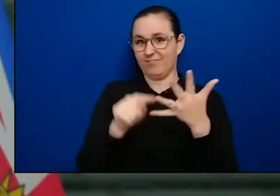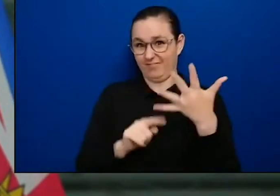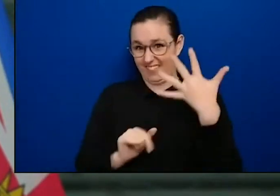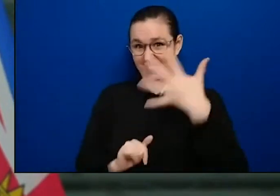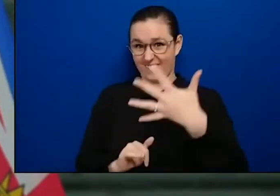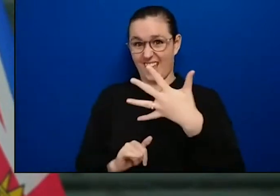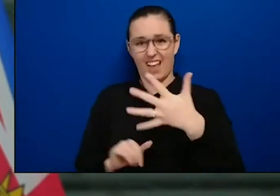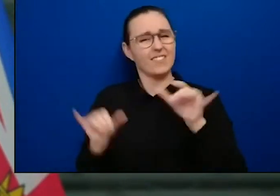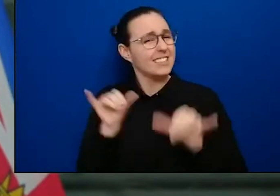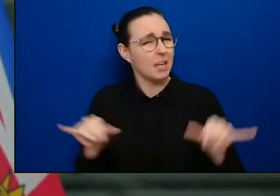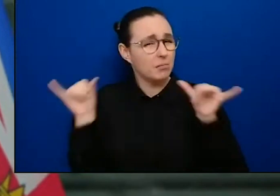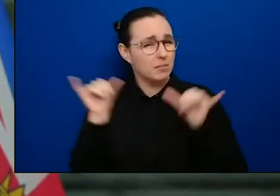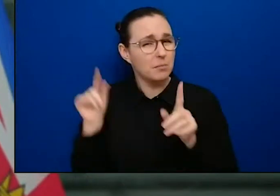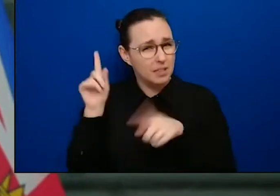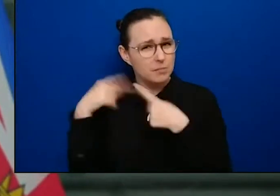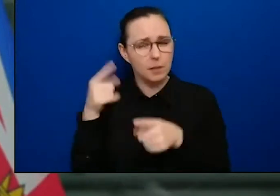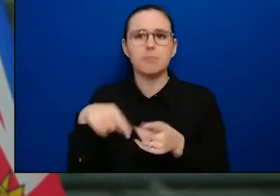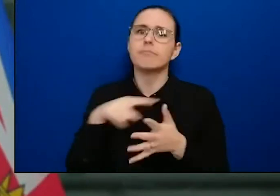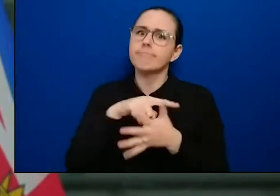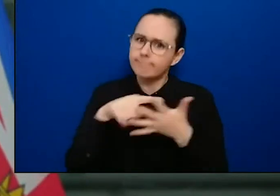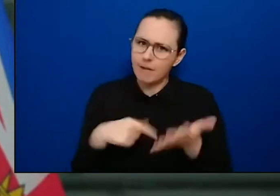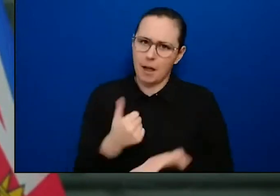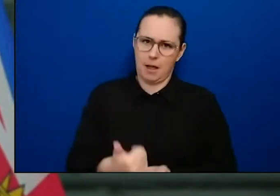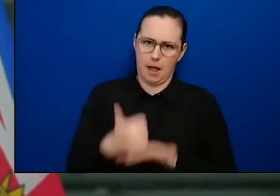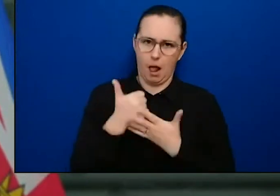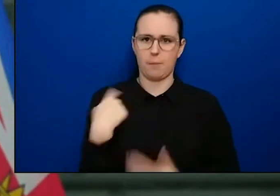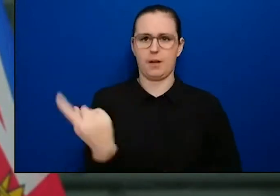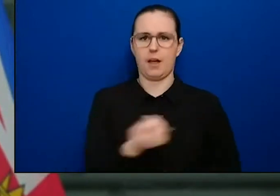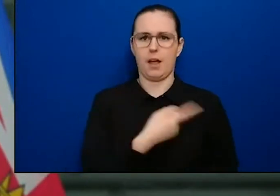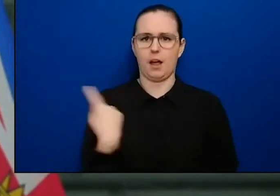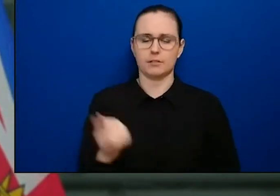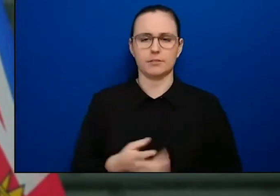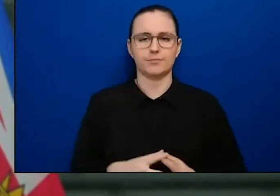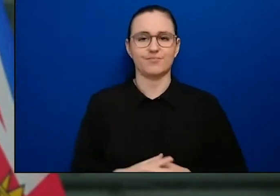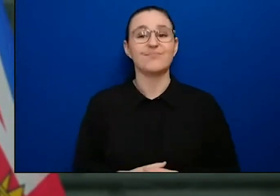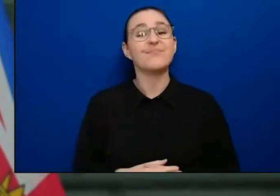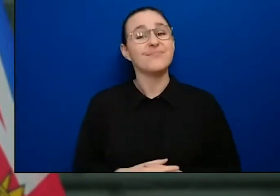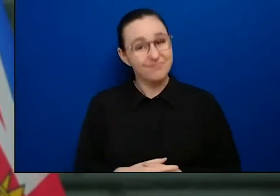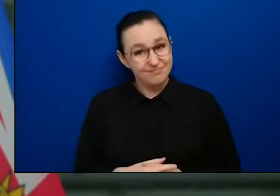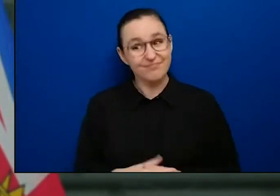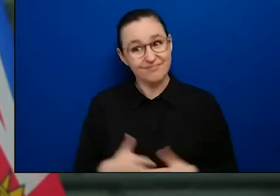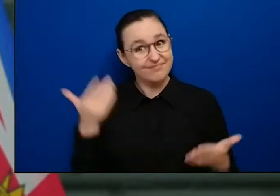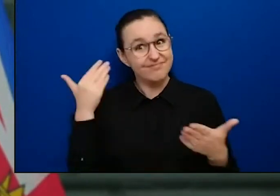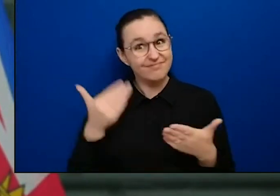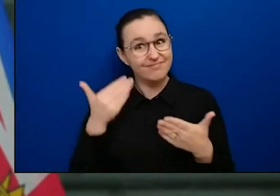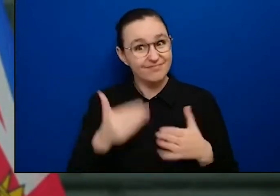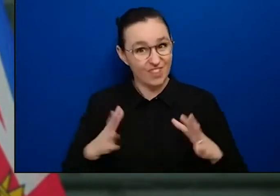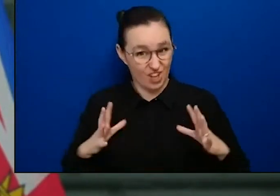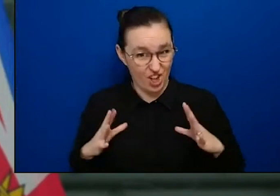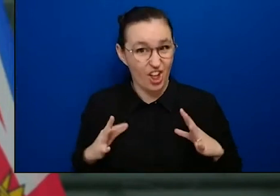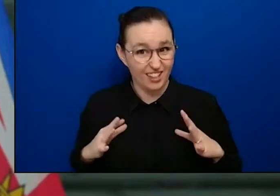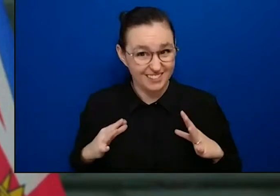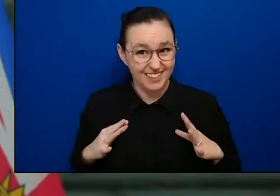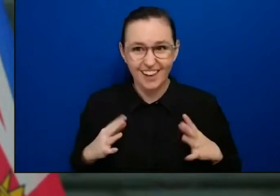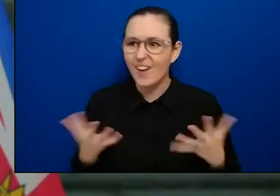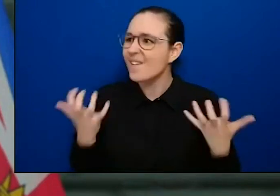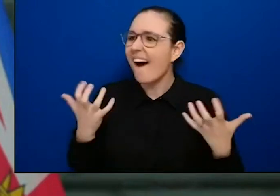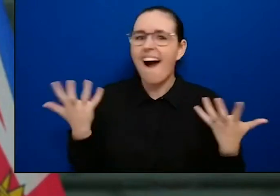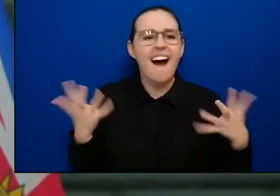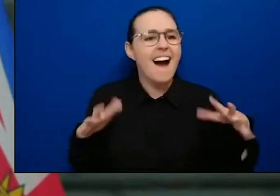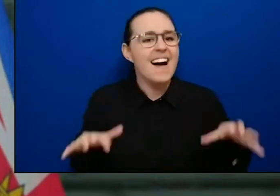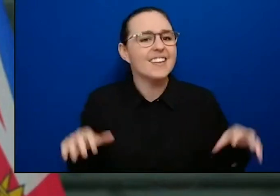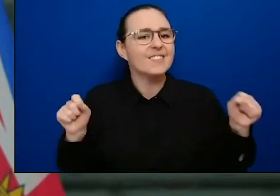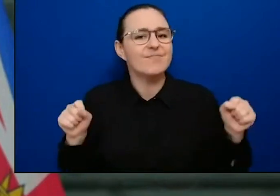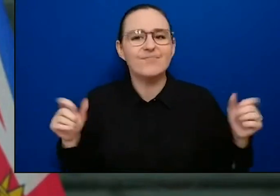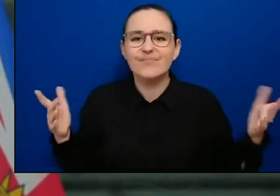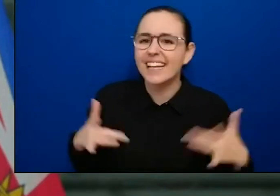of the holiday season that's coming up, and with our ability to enjoy so many activities that we have here in BC